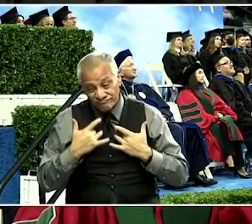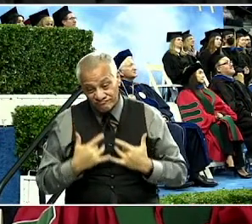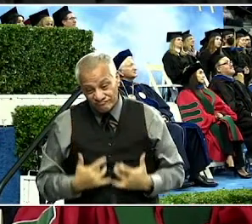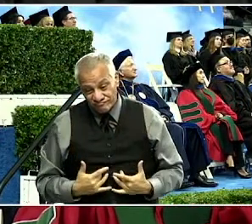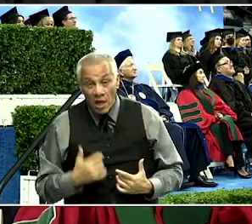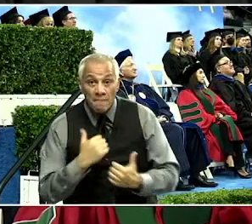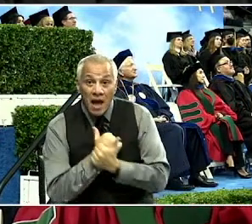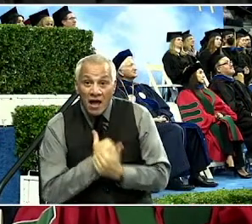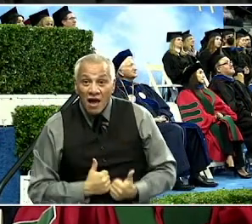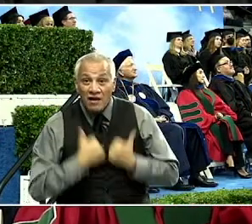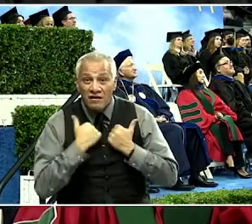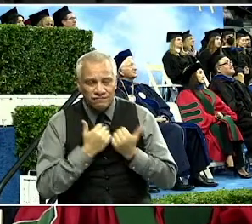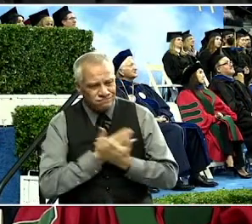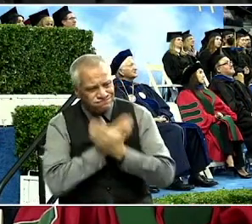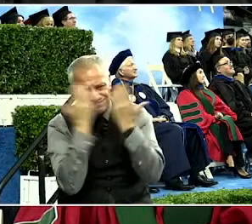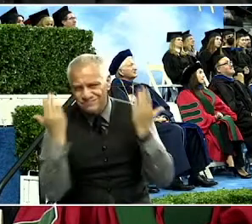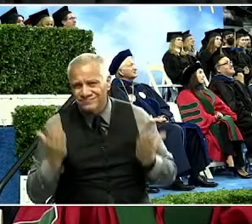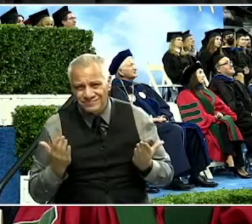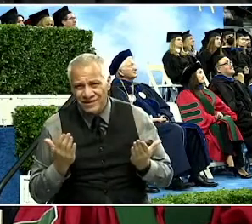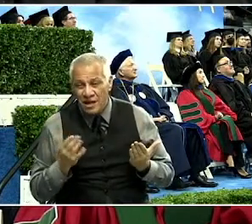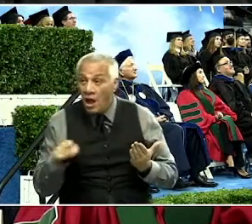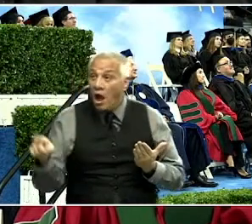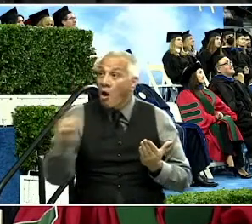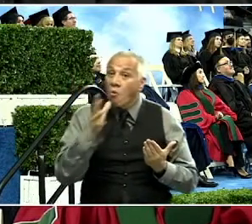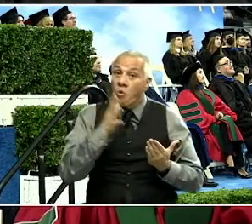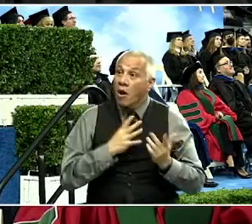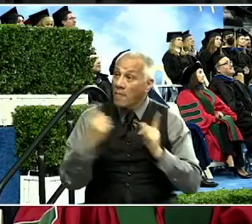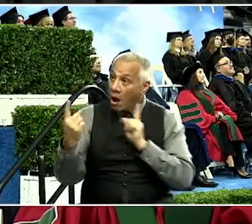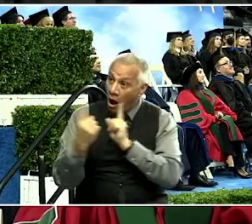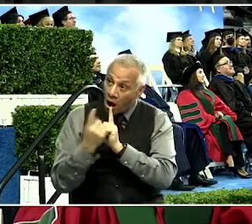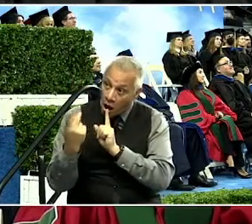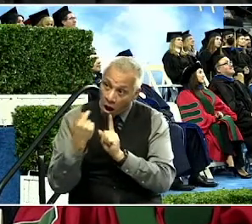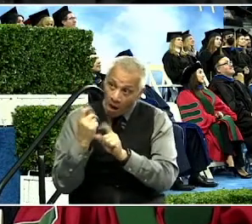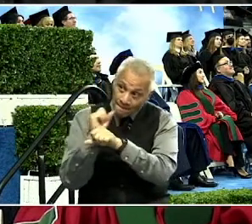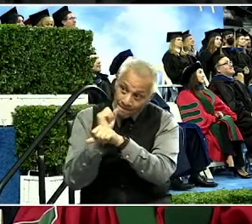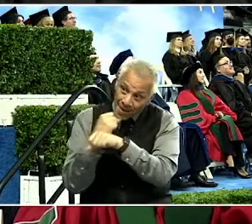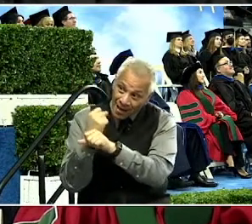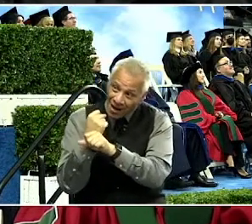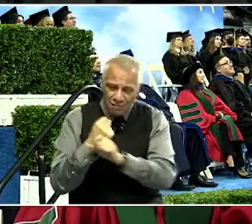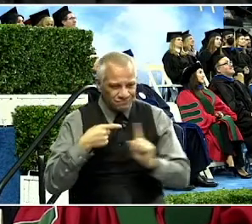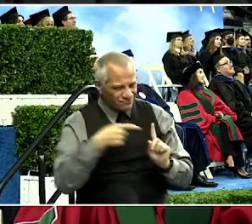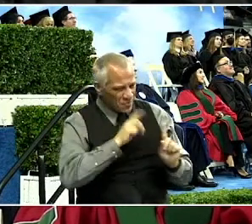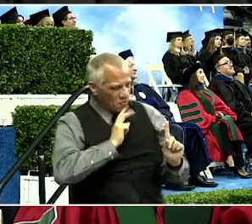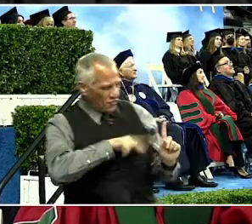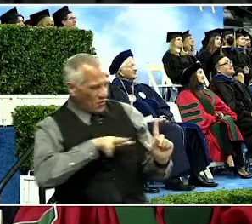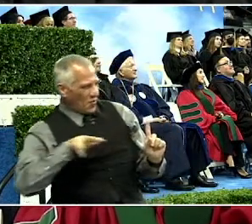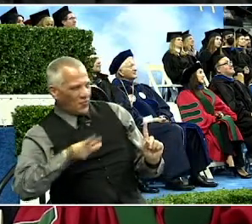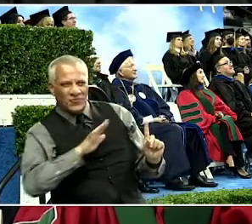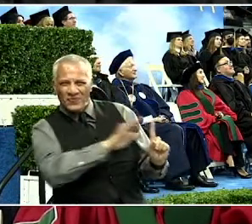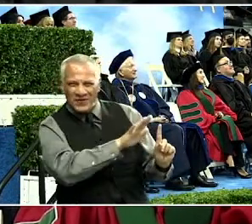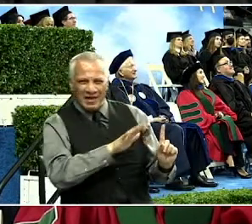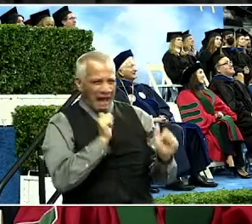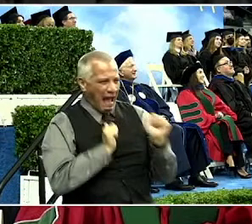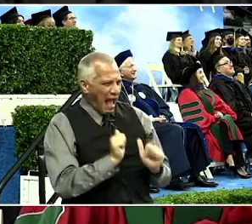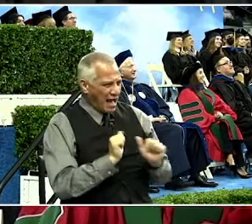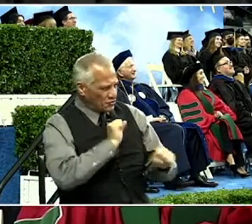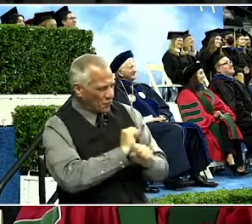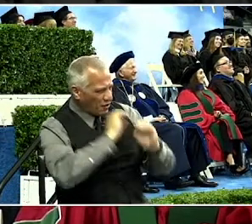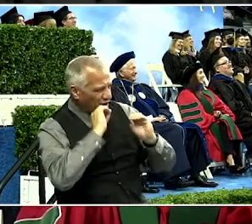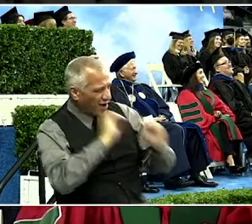shambles. For some reason, women did not want to make out with a 32-year-old unemployed actor whose father just farted in the next